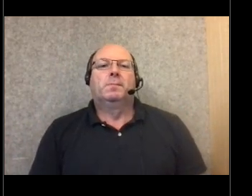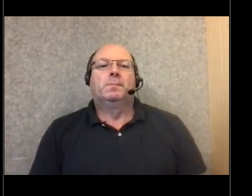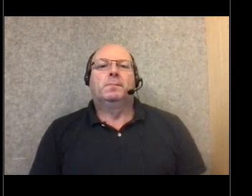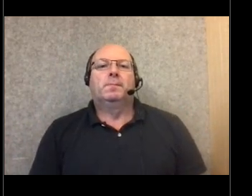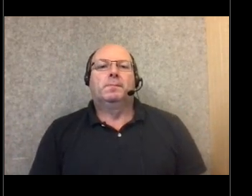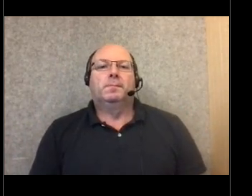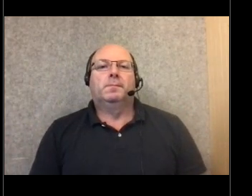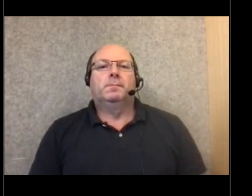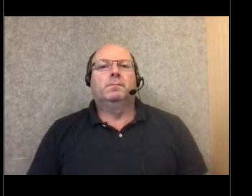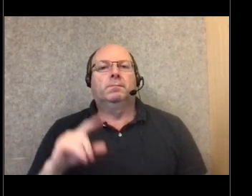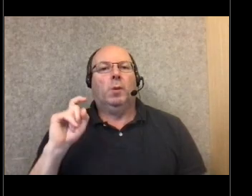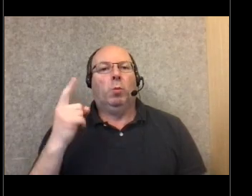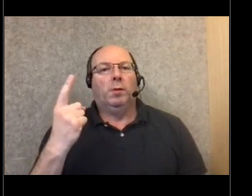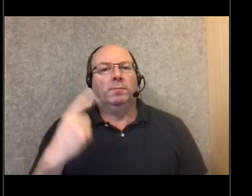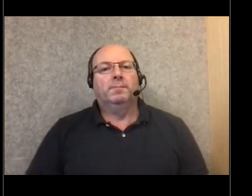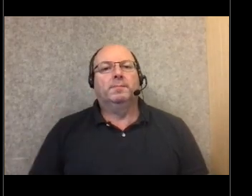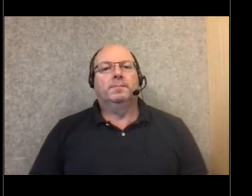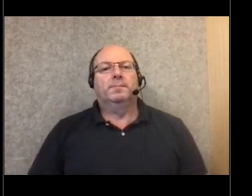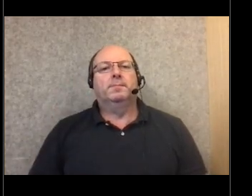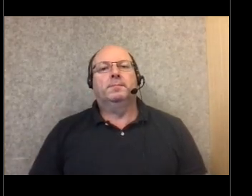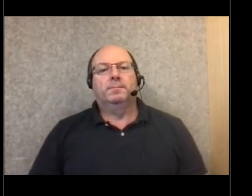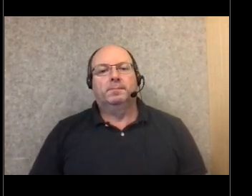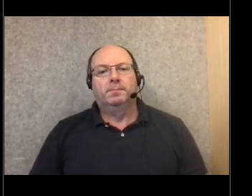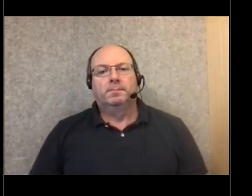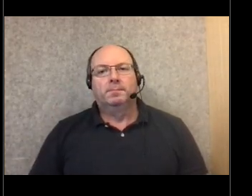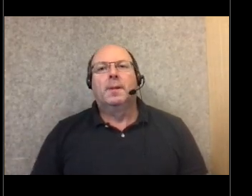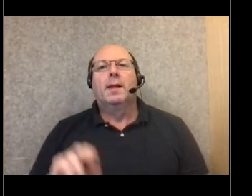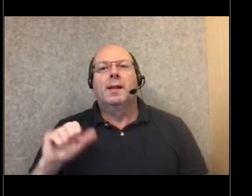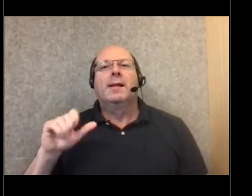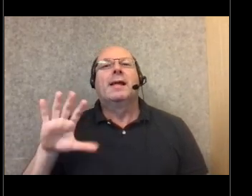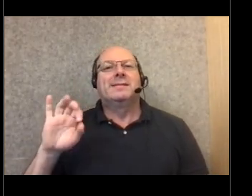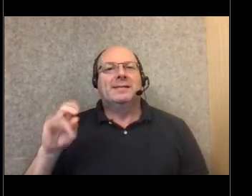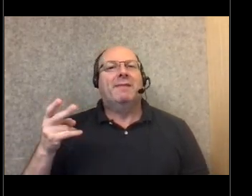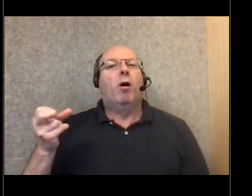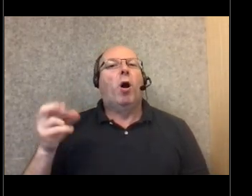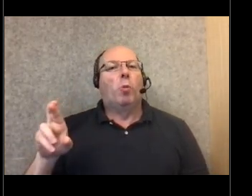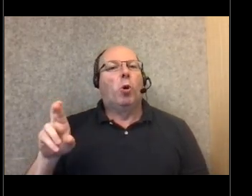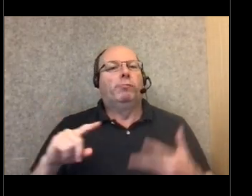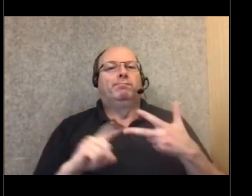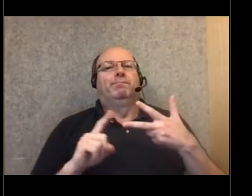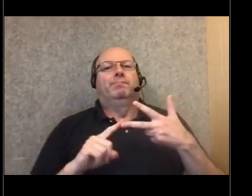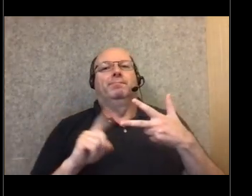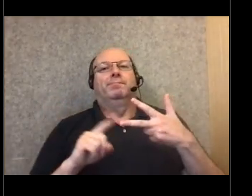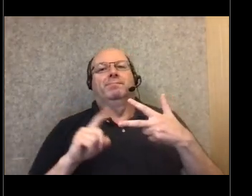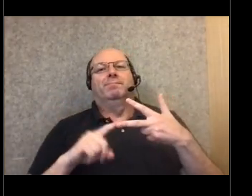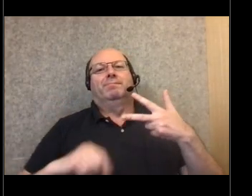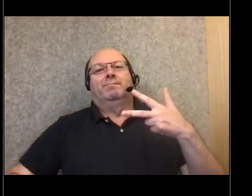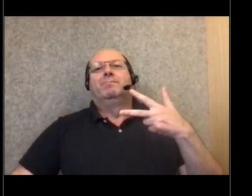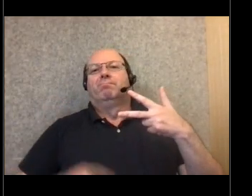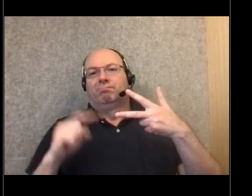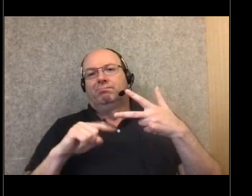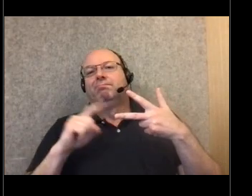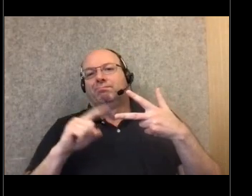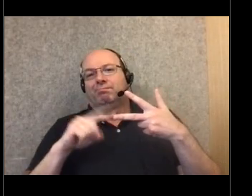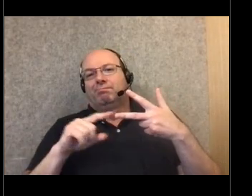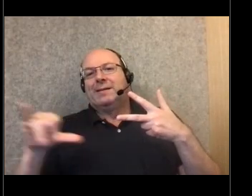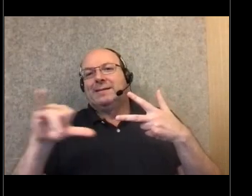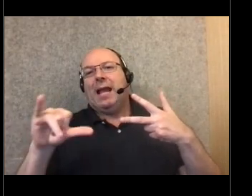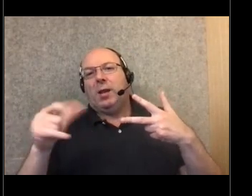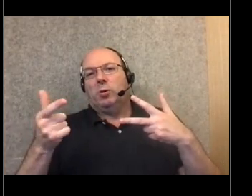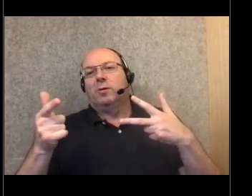Knowledge check 1. A safe harbor is a standard guideline or code